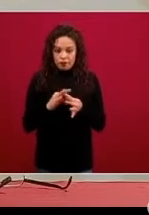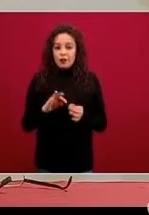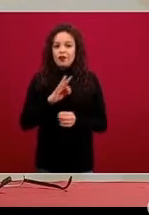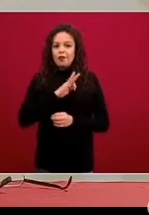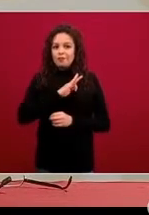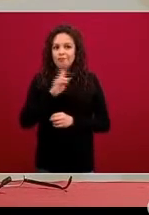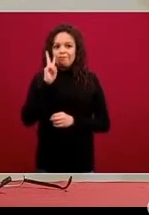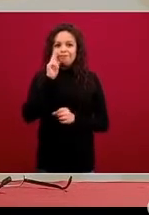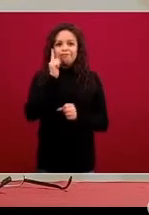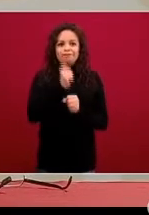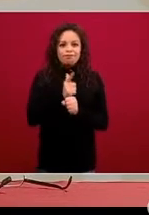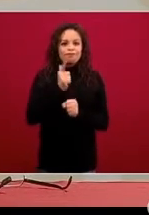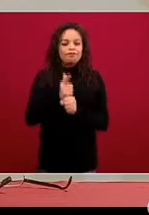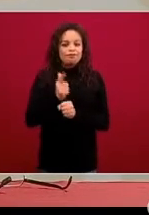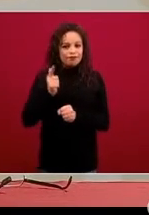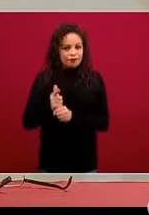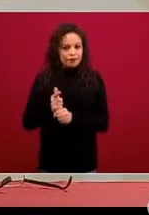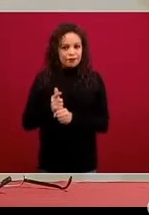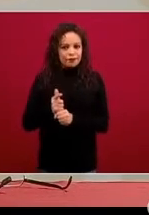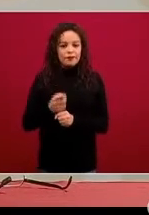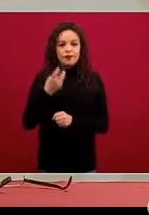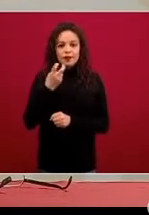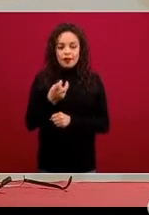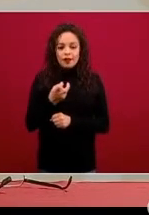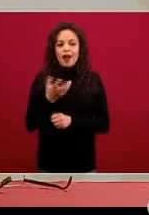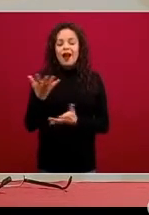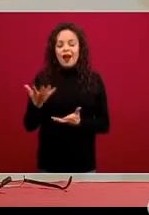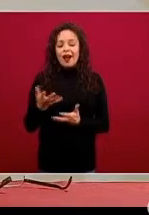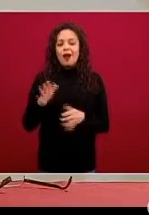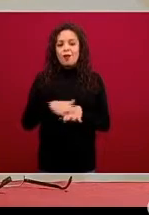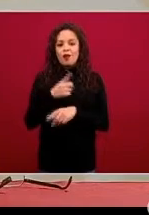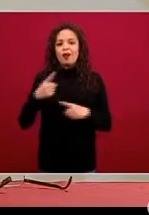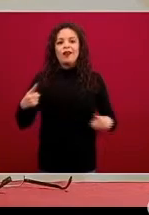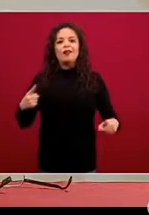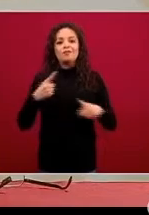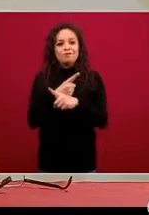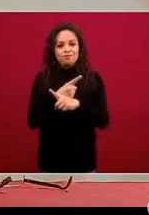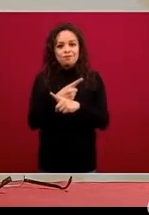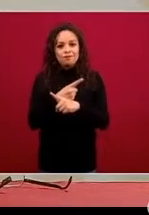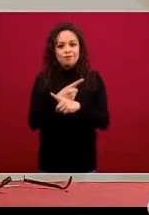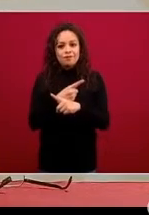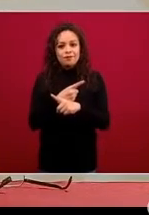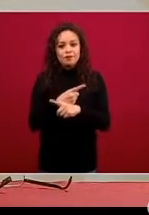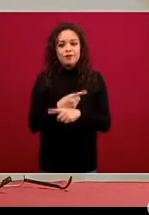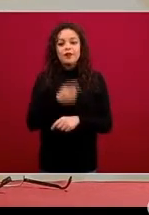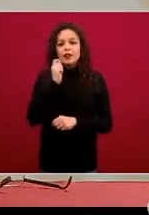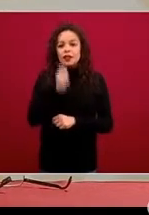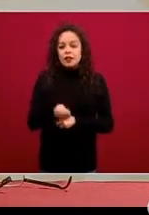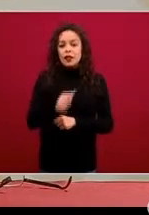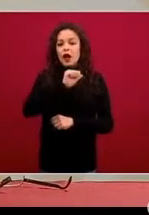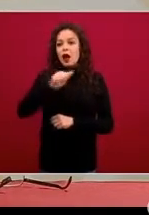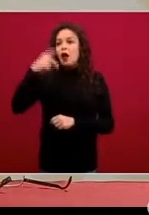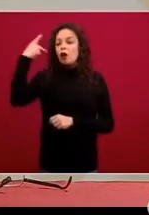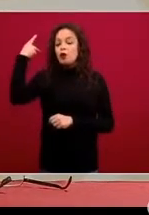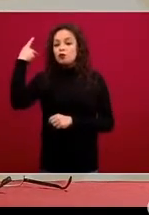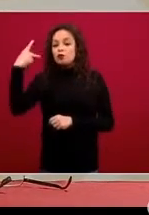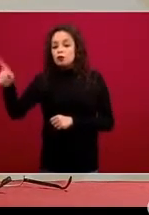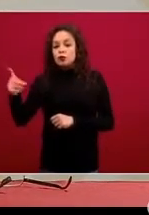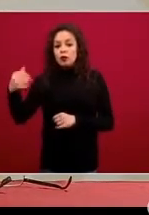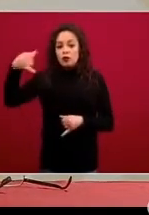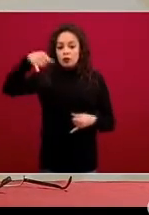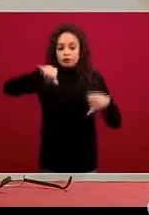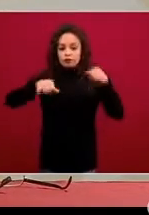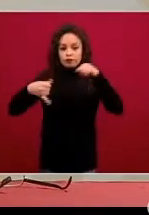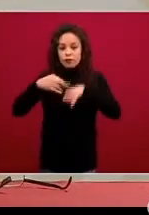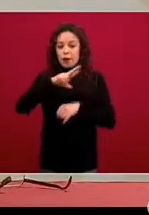well. But then, talking to them, we identified an element that explains the discrepancy,